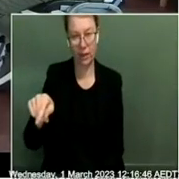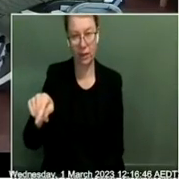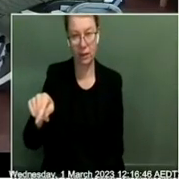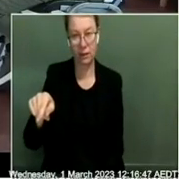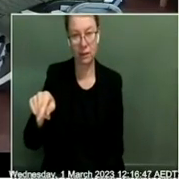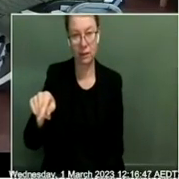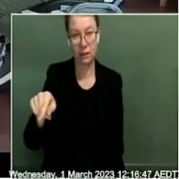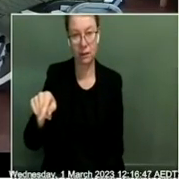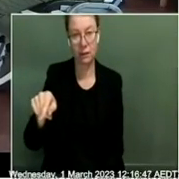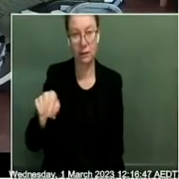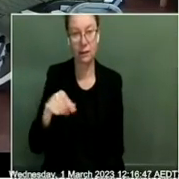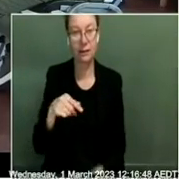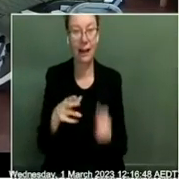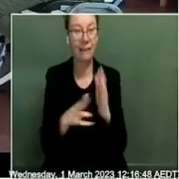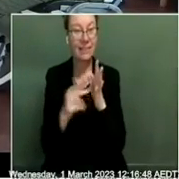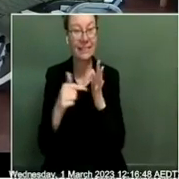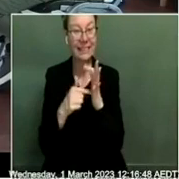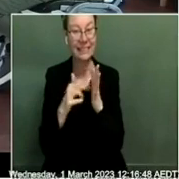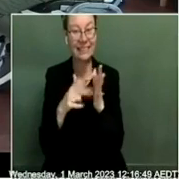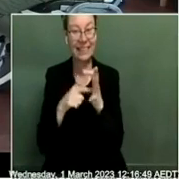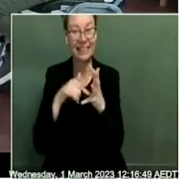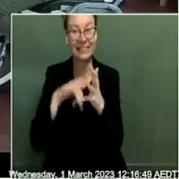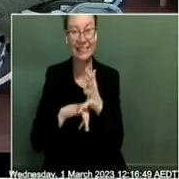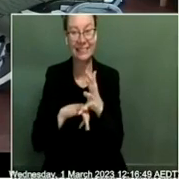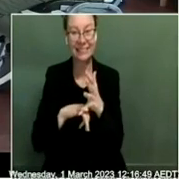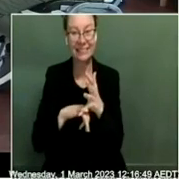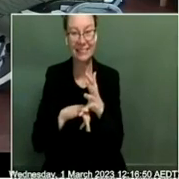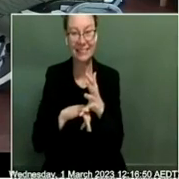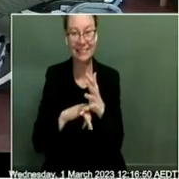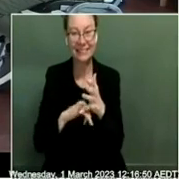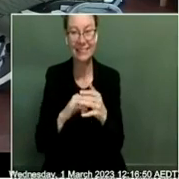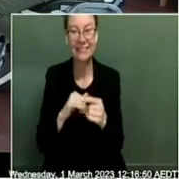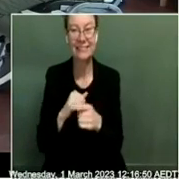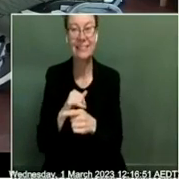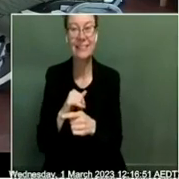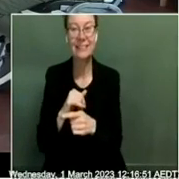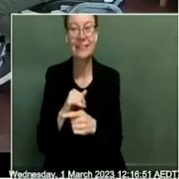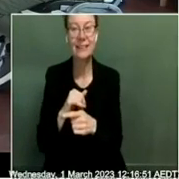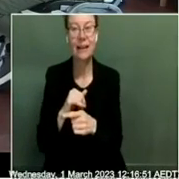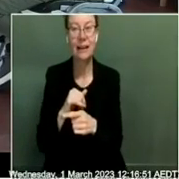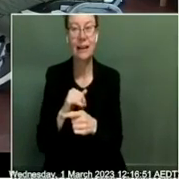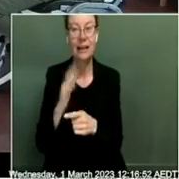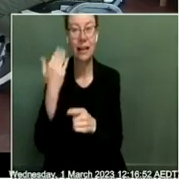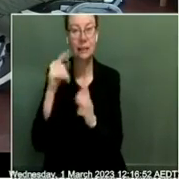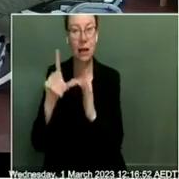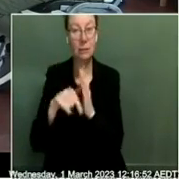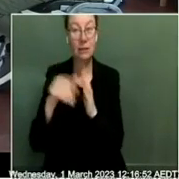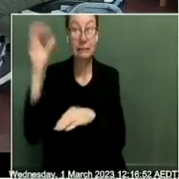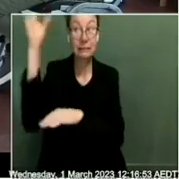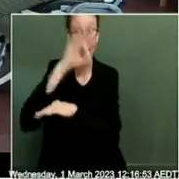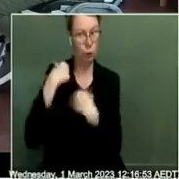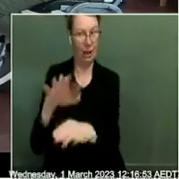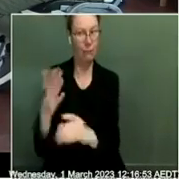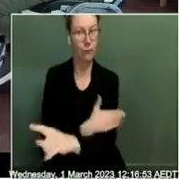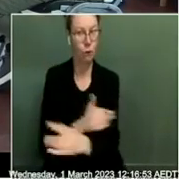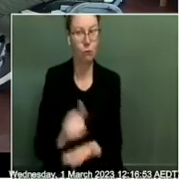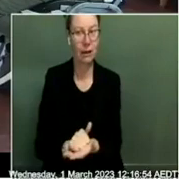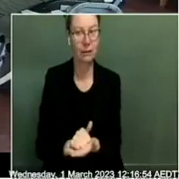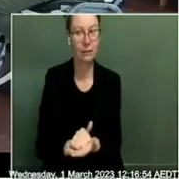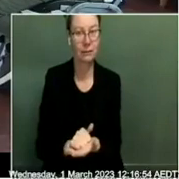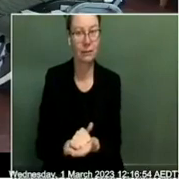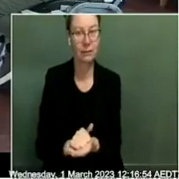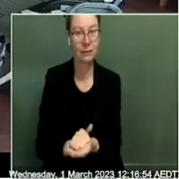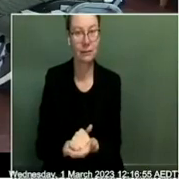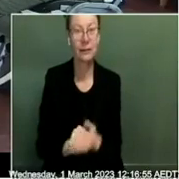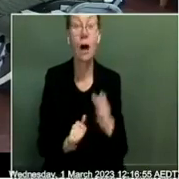had to leave last time before sundown, didn't we? It's when the sun goes down. We had to get out. Mm. All but things happen out here. Like, you were out of here.